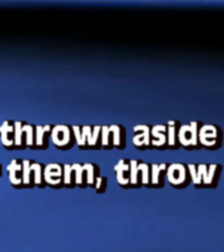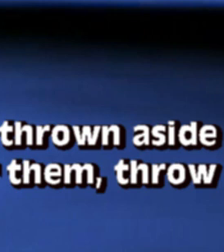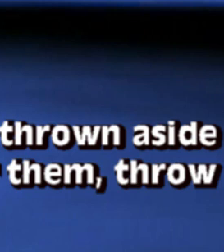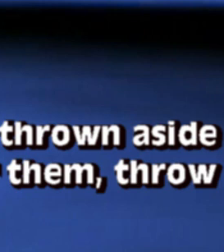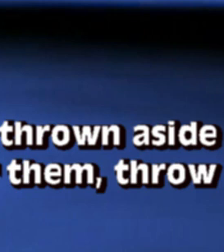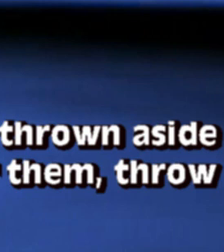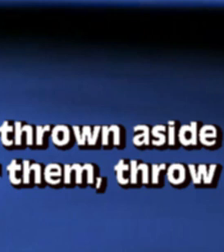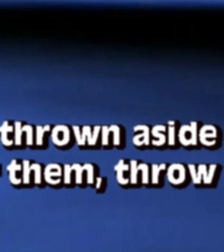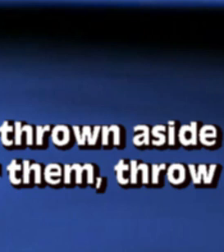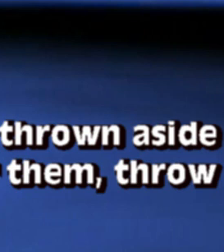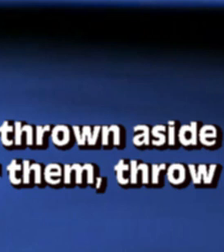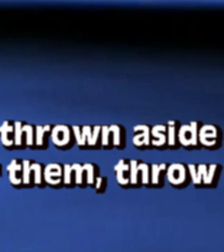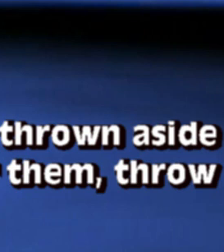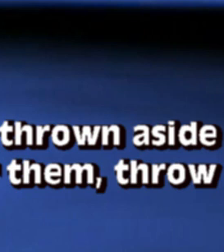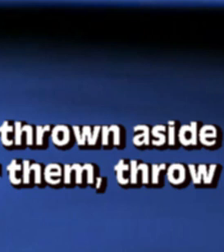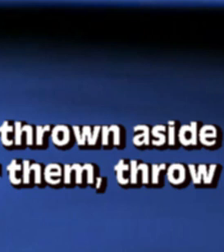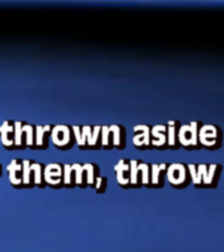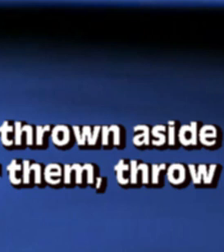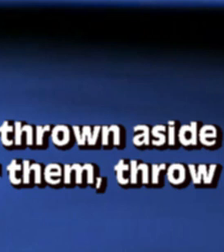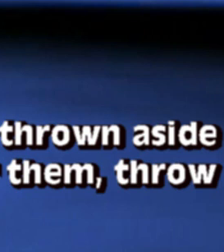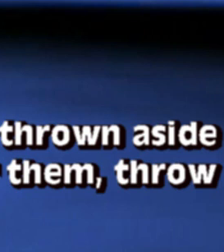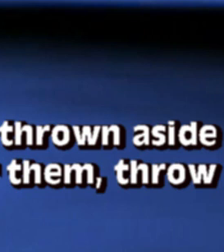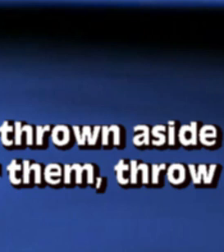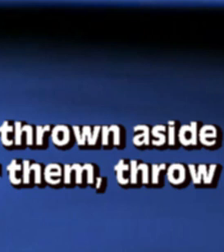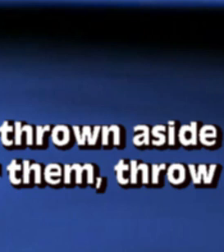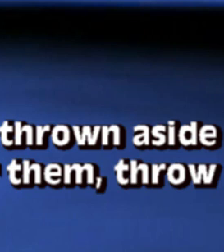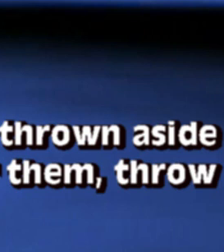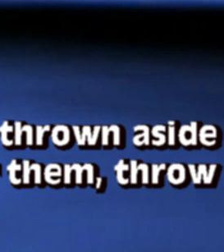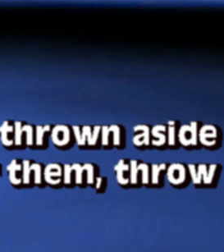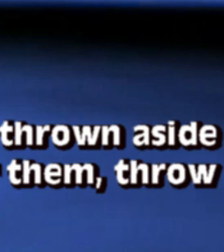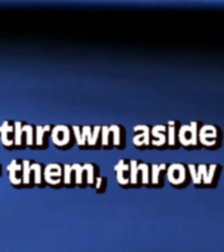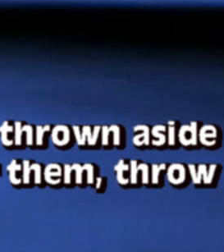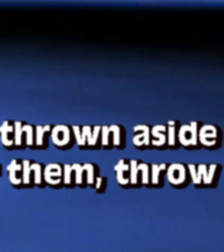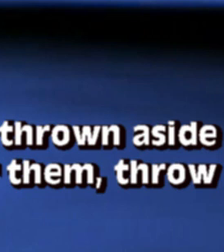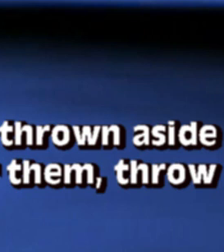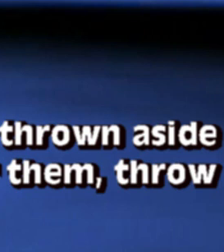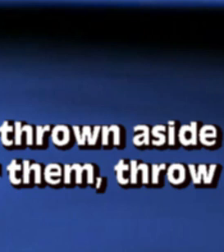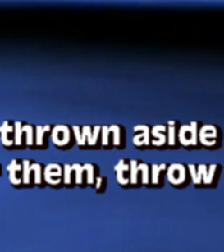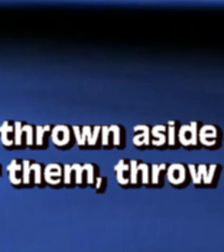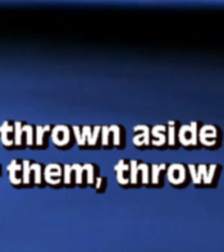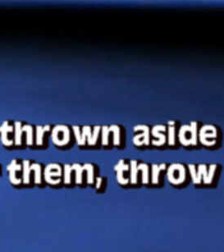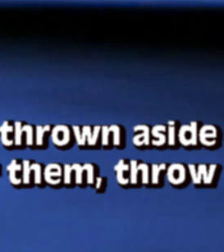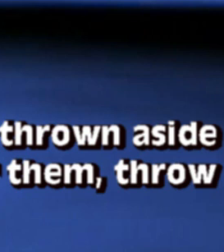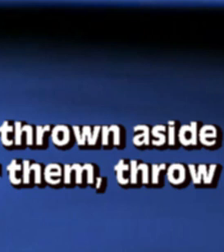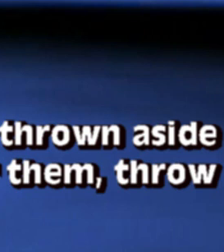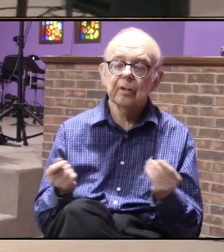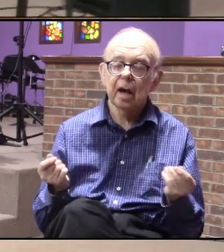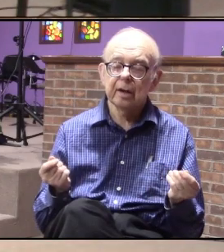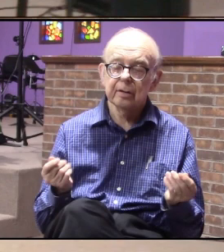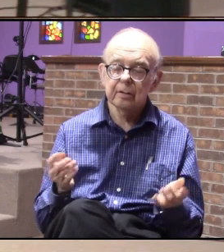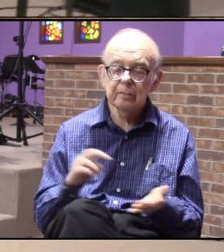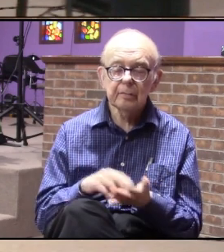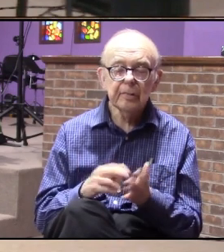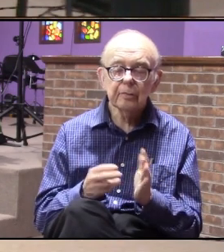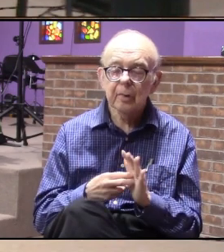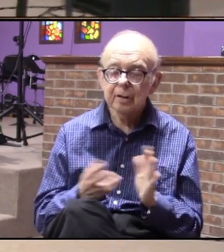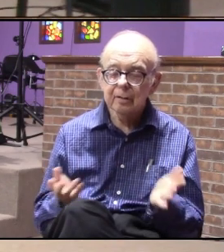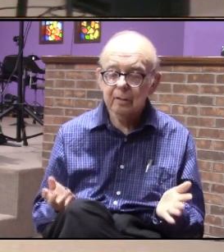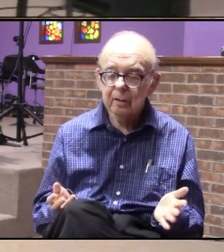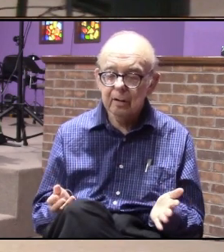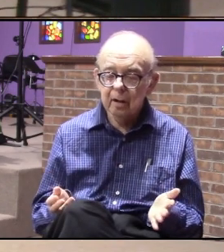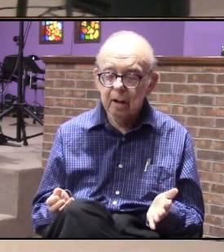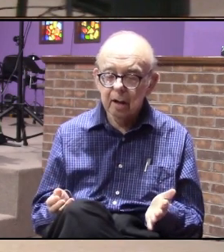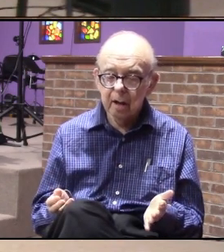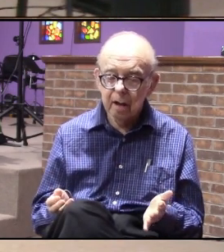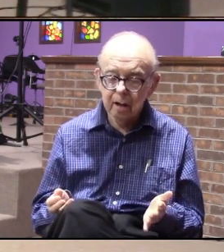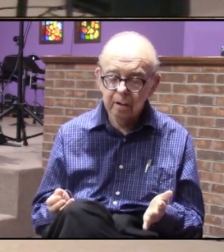me, he's thrown aside like a branch and he withers. So what's that mean? Kind